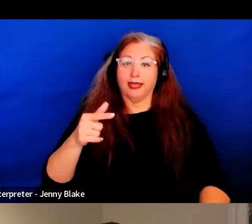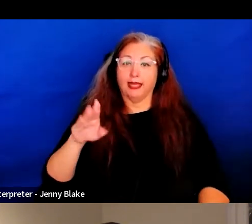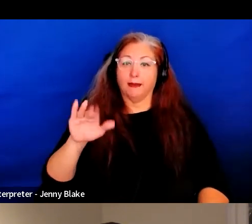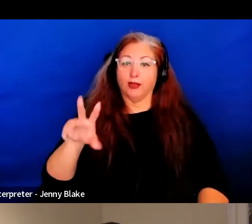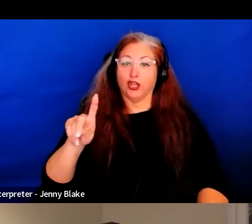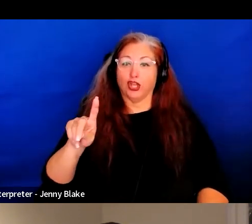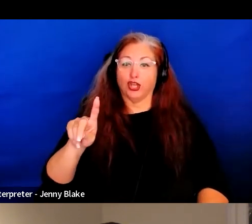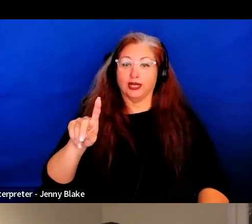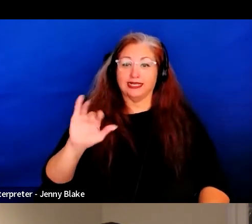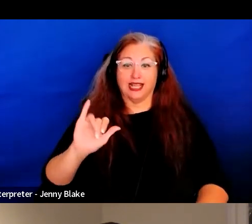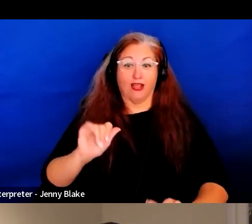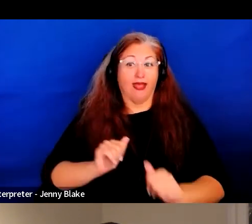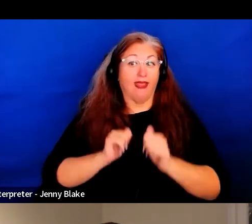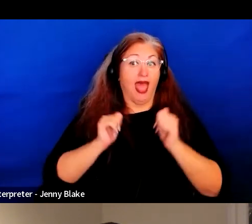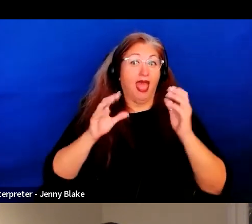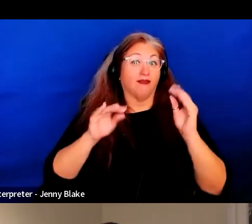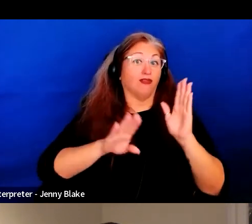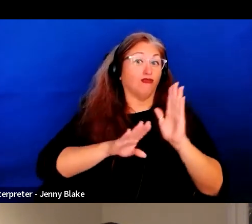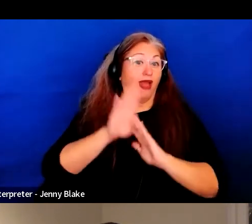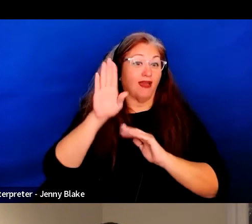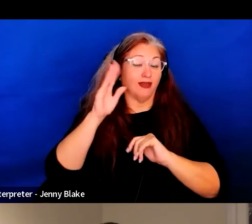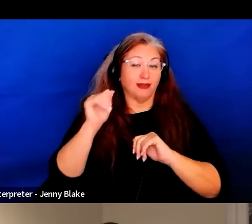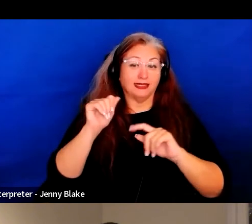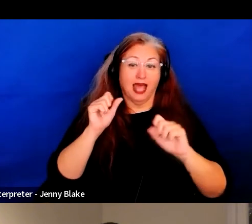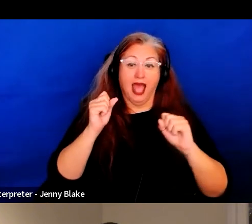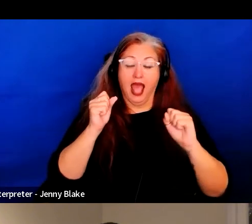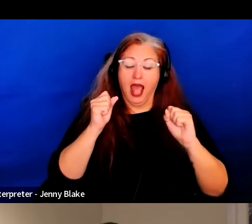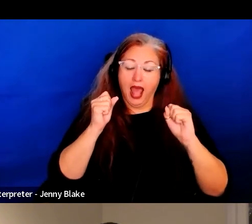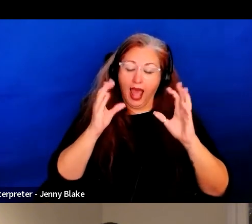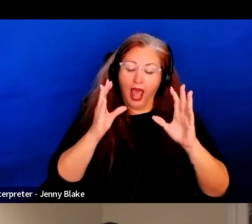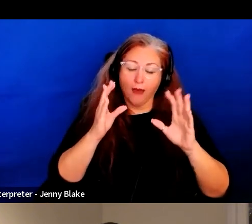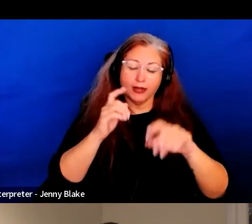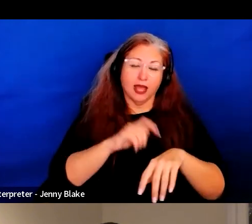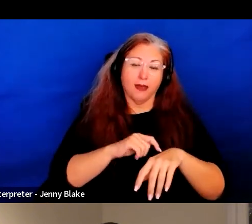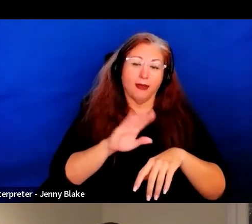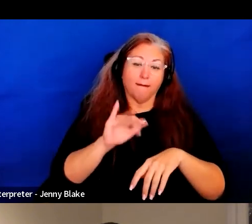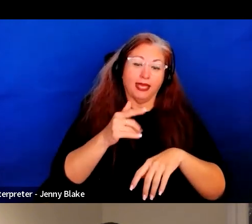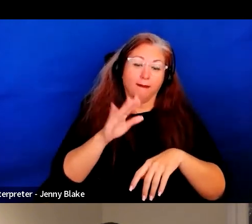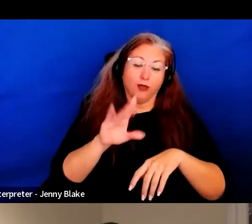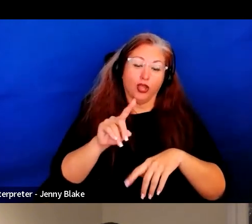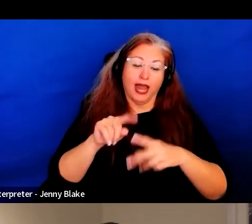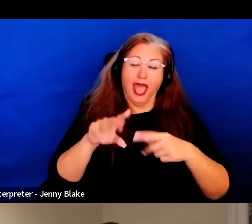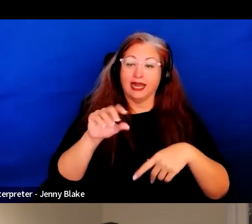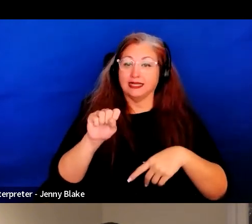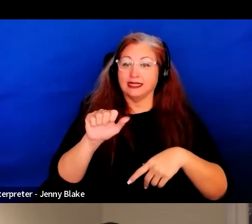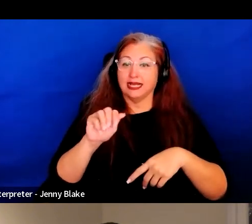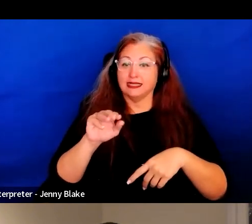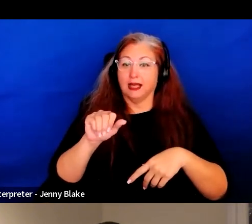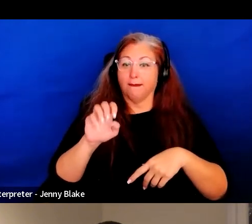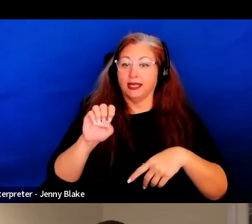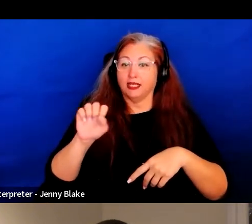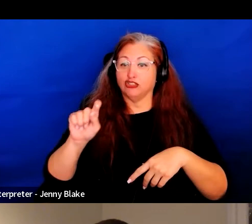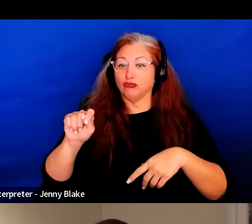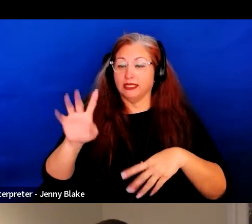is alive and thriving, because I think that the number of times that Big Bird and Sesame Street have saved